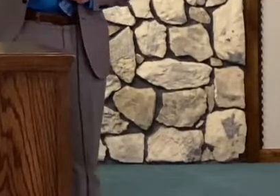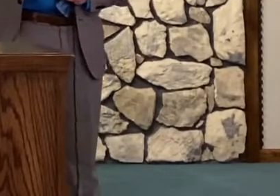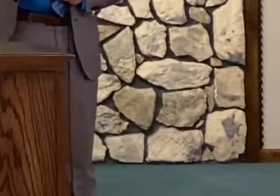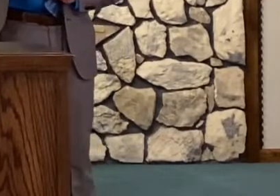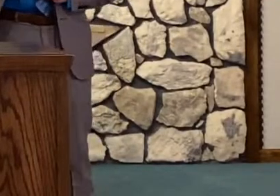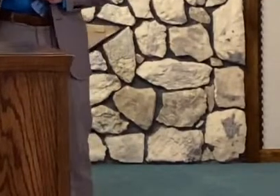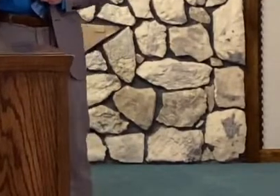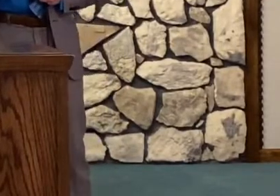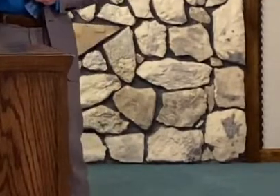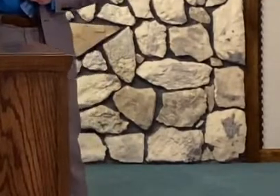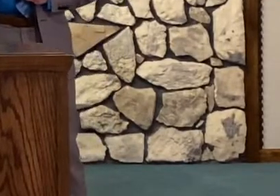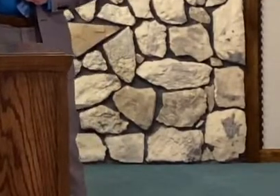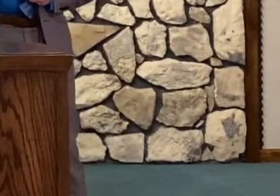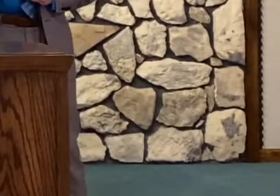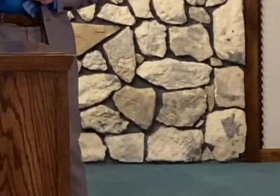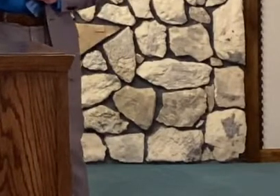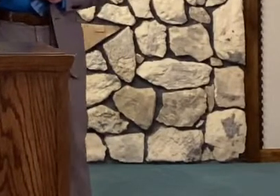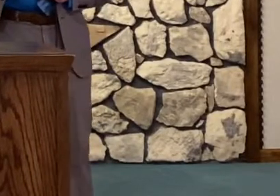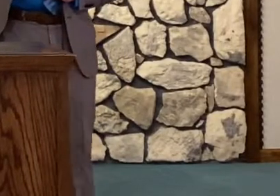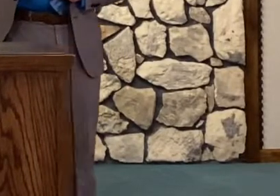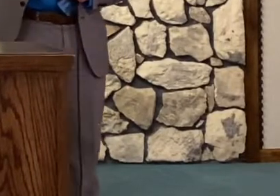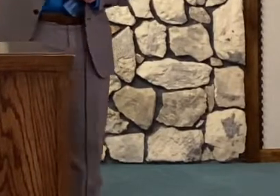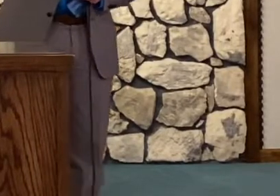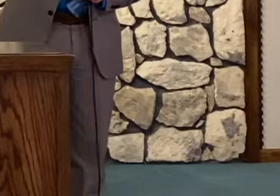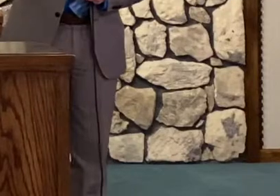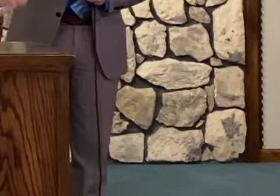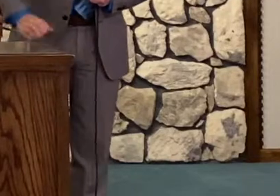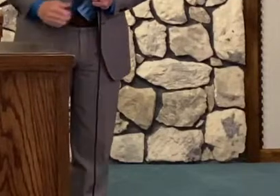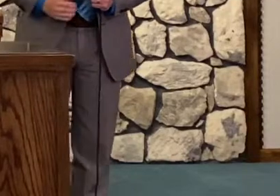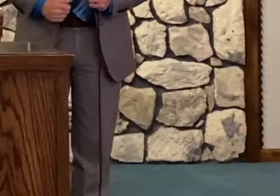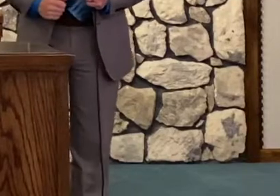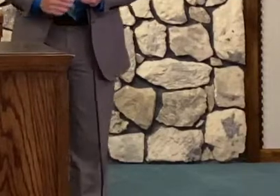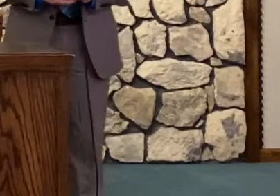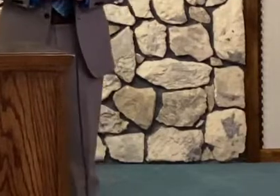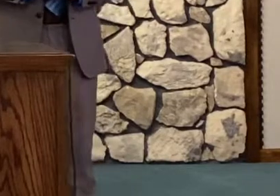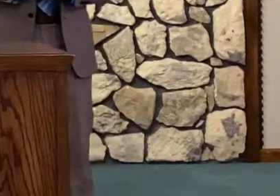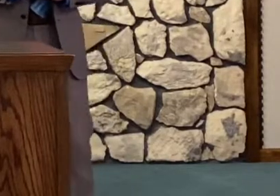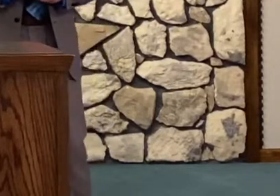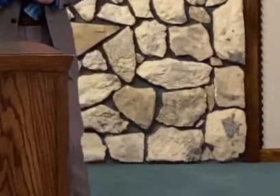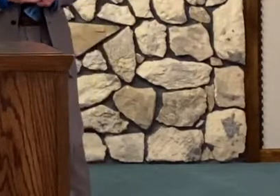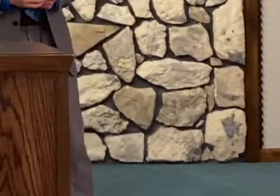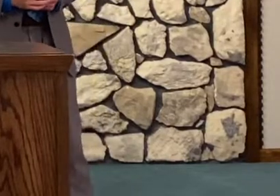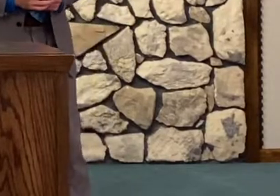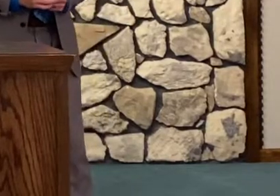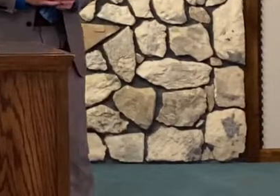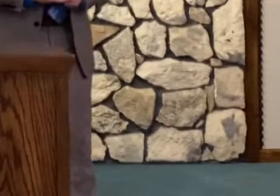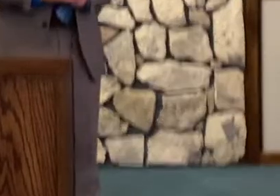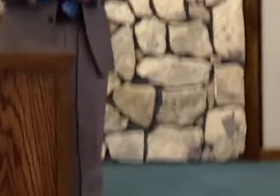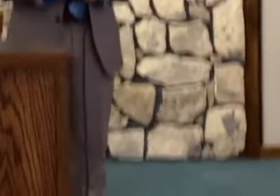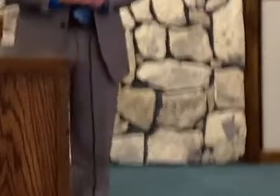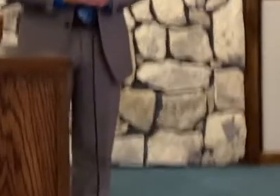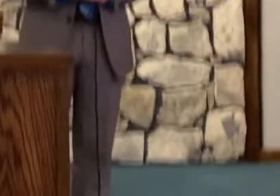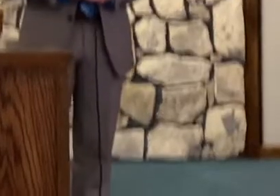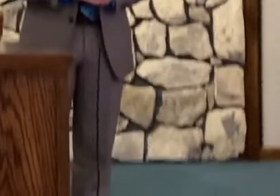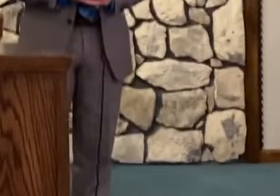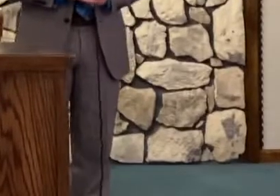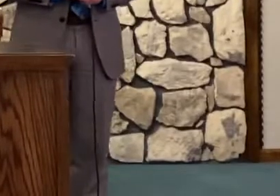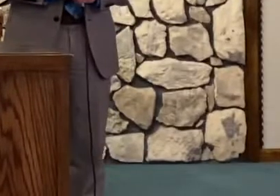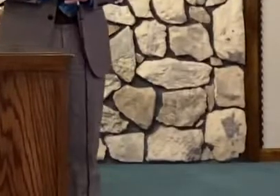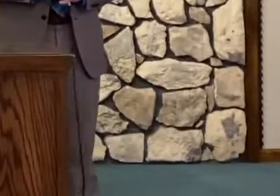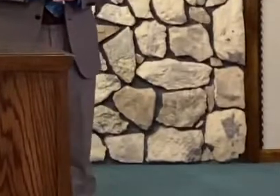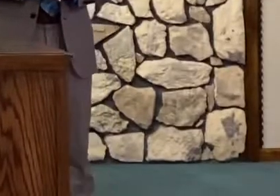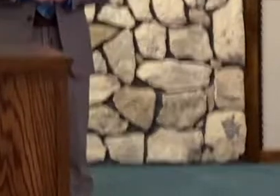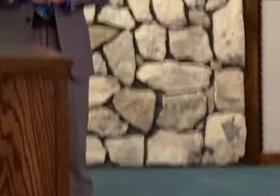Jesus, I worship you. I give you praise. I give you adoration. And the